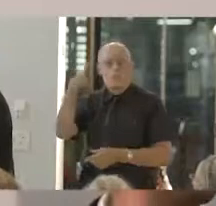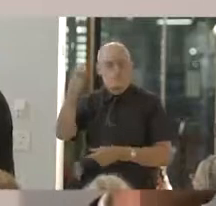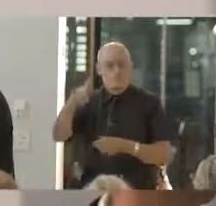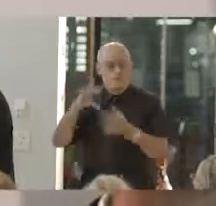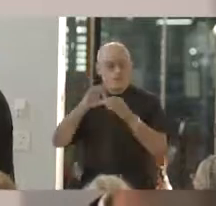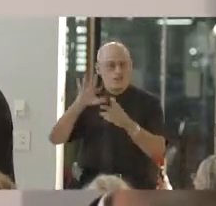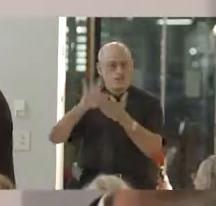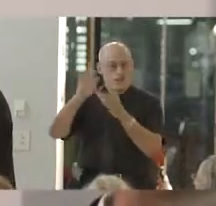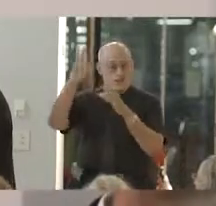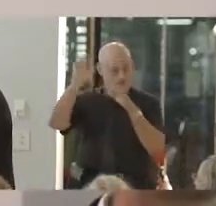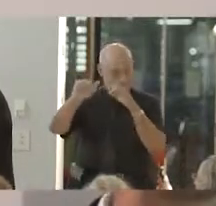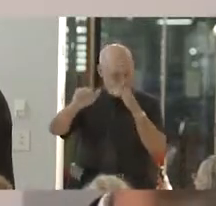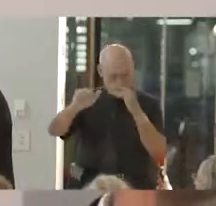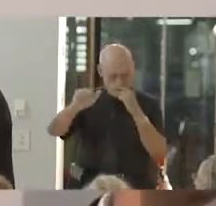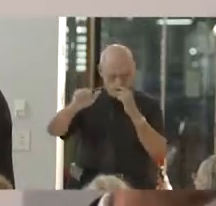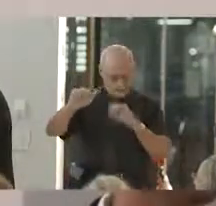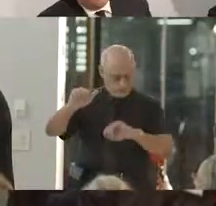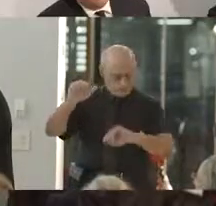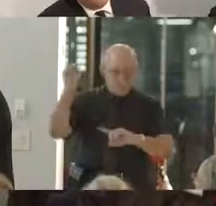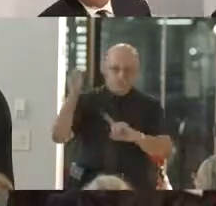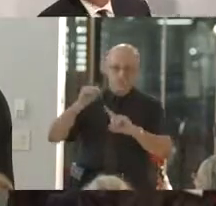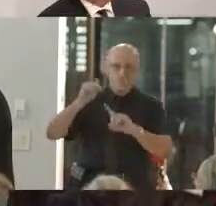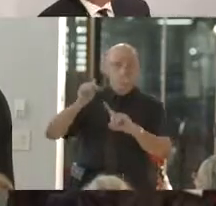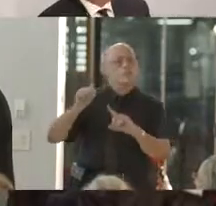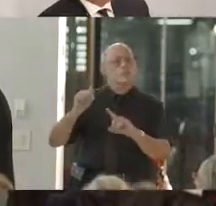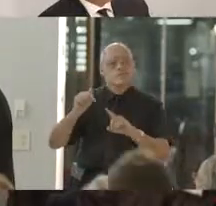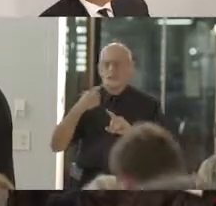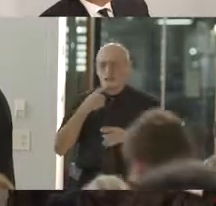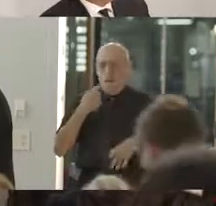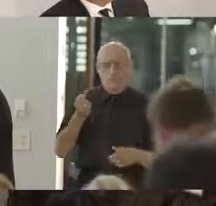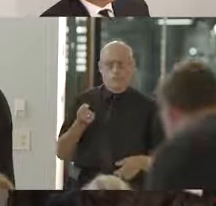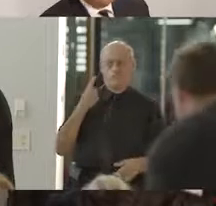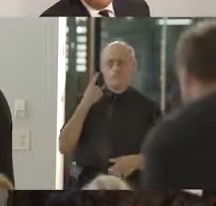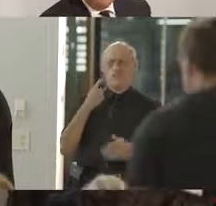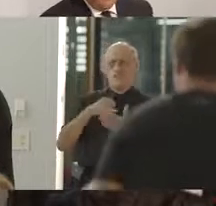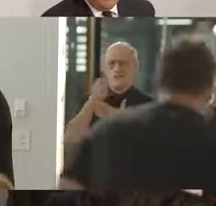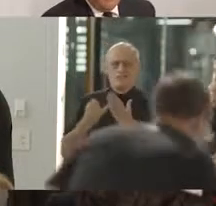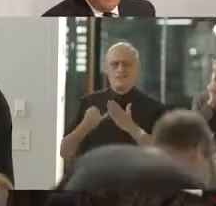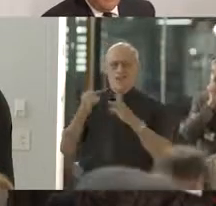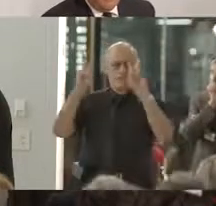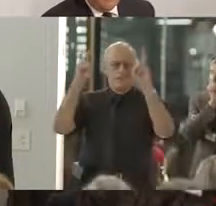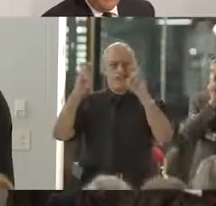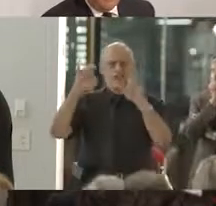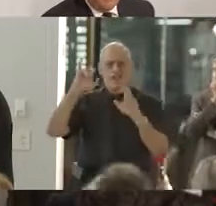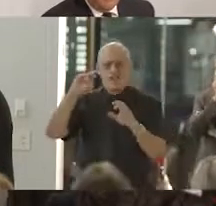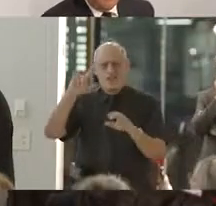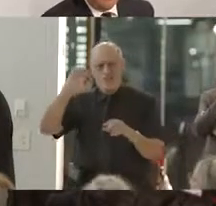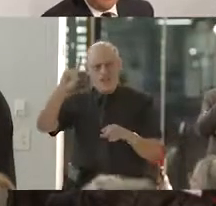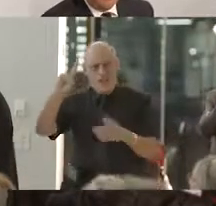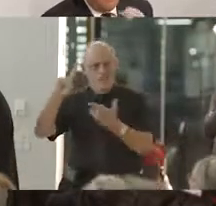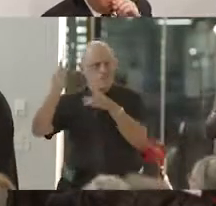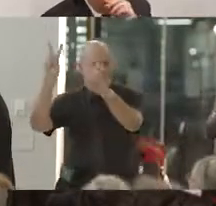question about Reach 5A. This questioner says they don't understand what a design, quote, inland could look